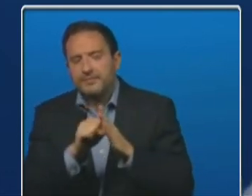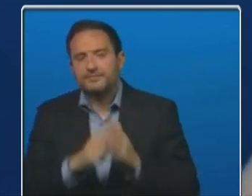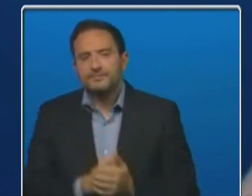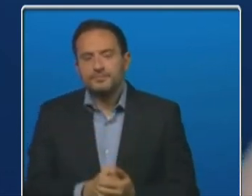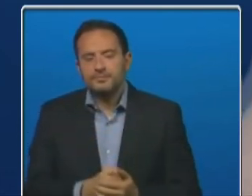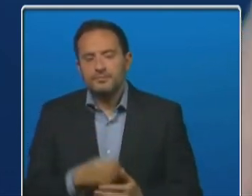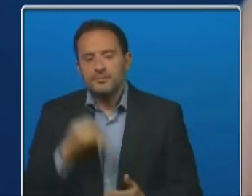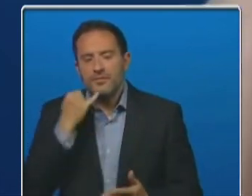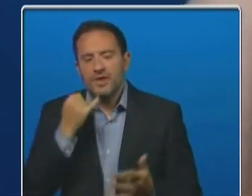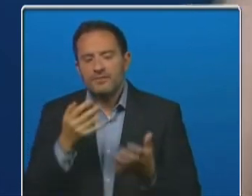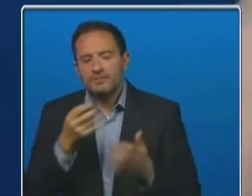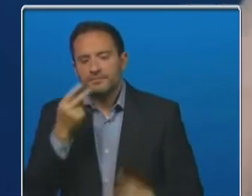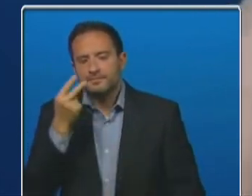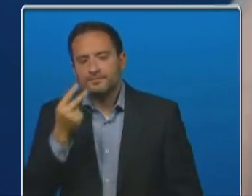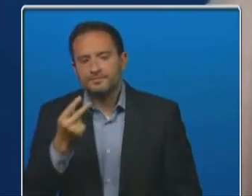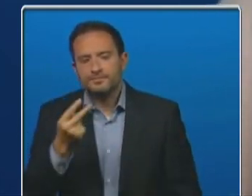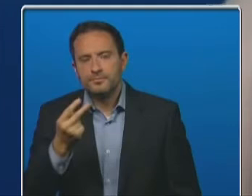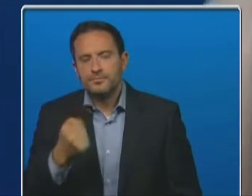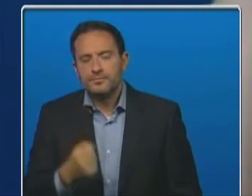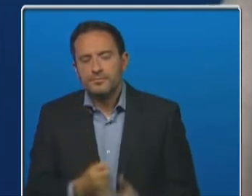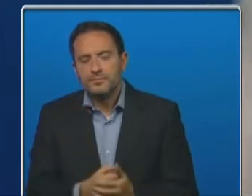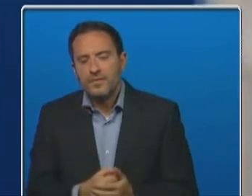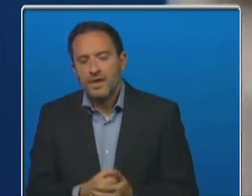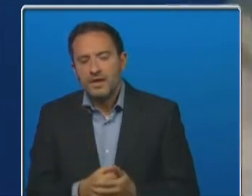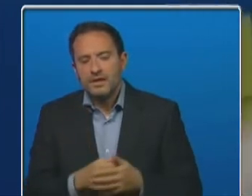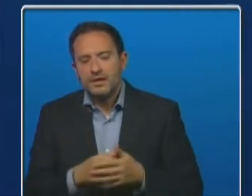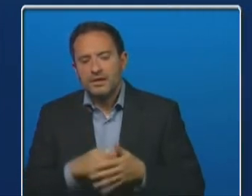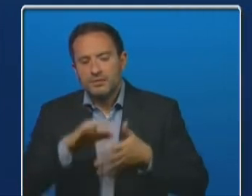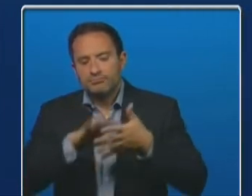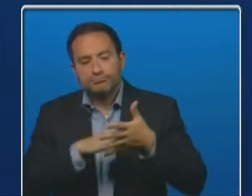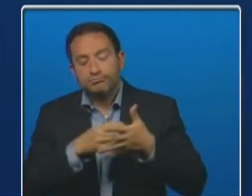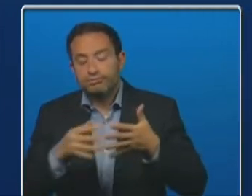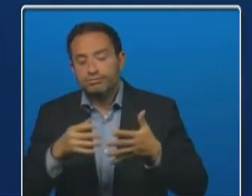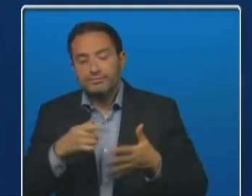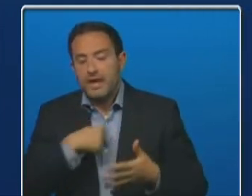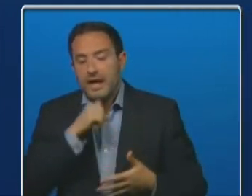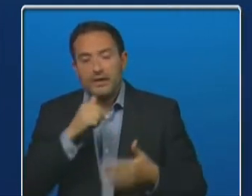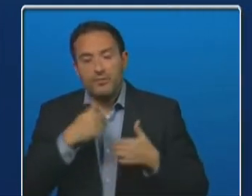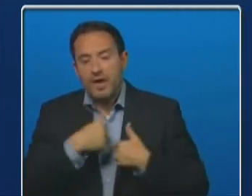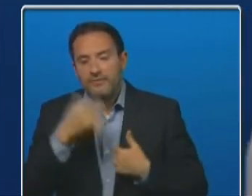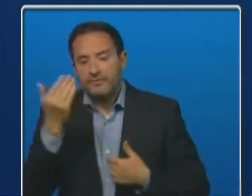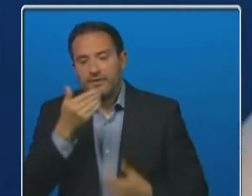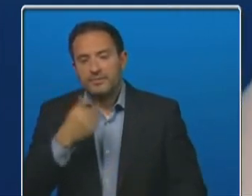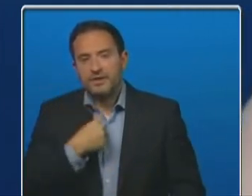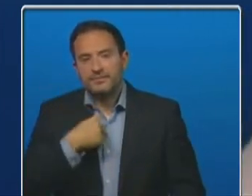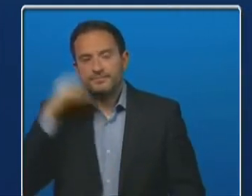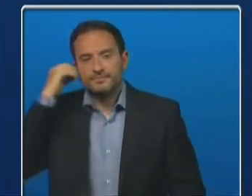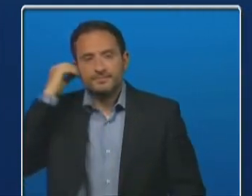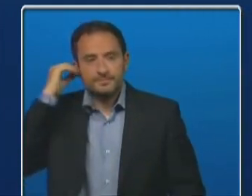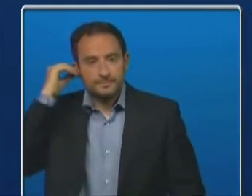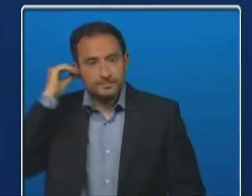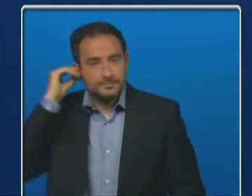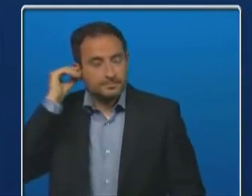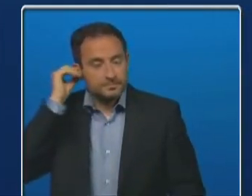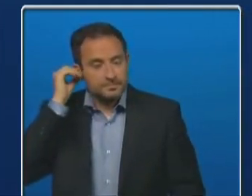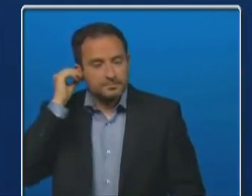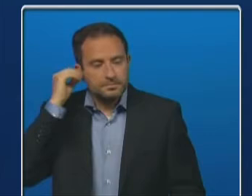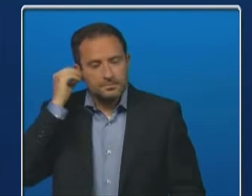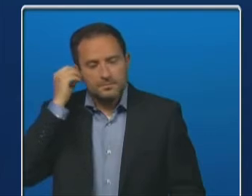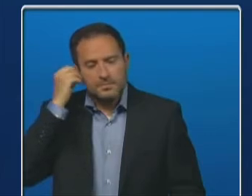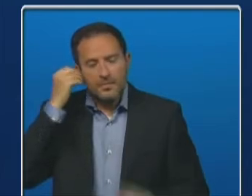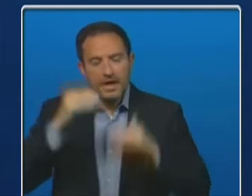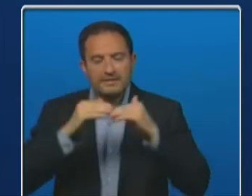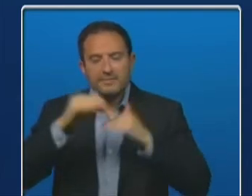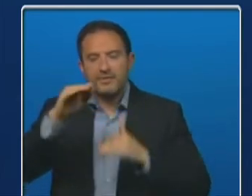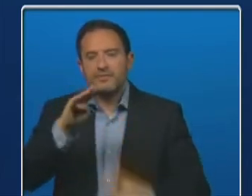you want to see the part that I'm talking about that I don't have in front of me that are above 435, on